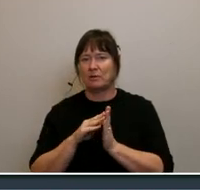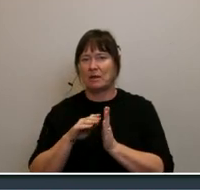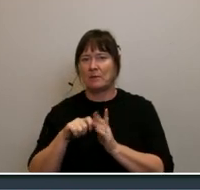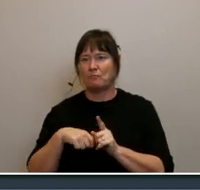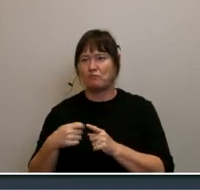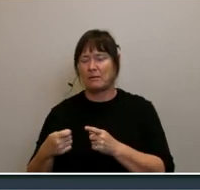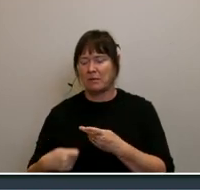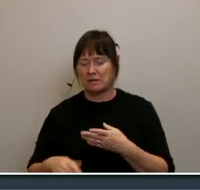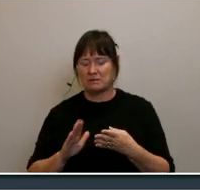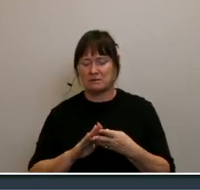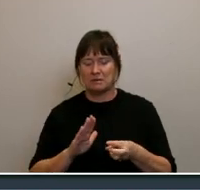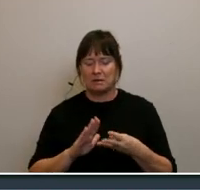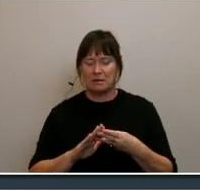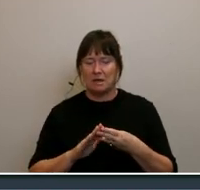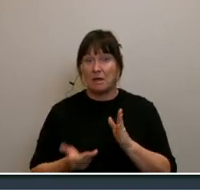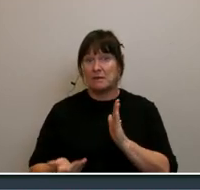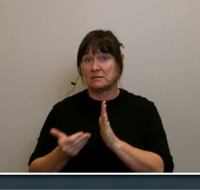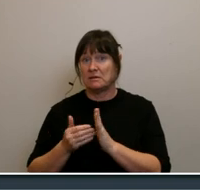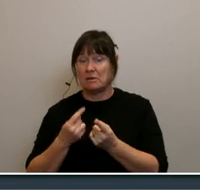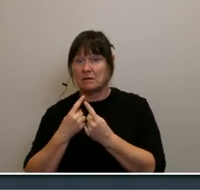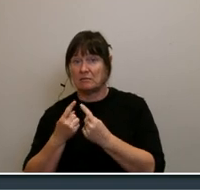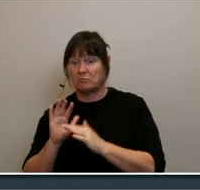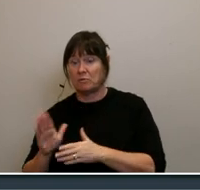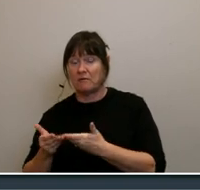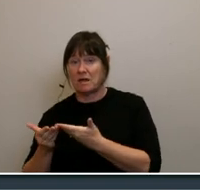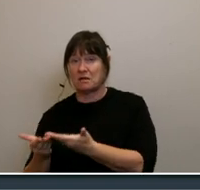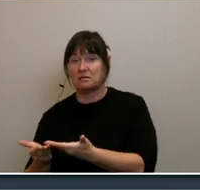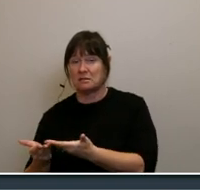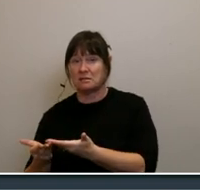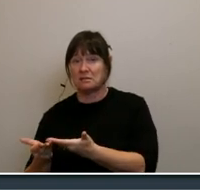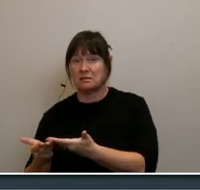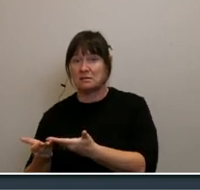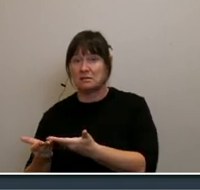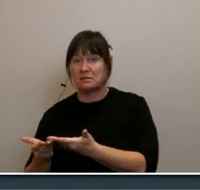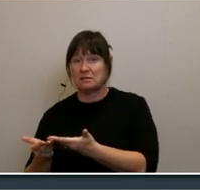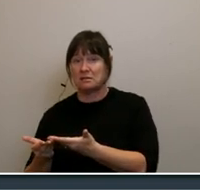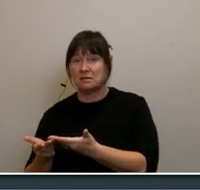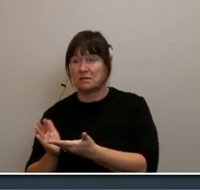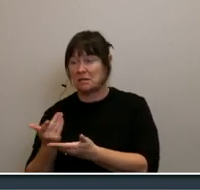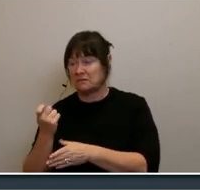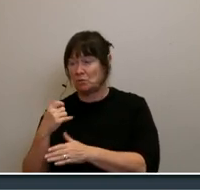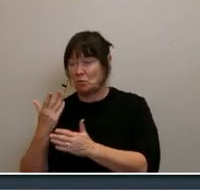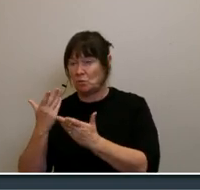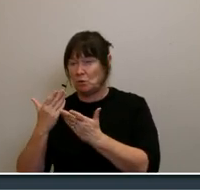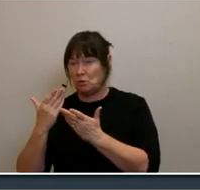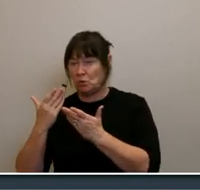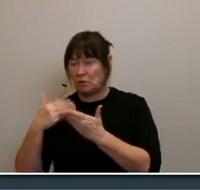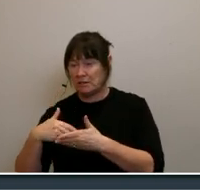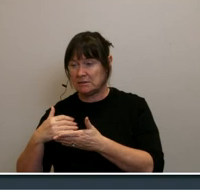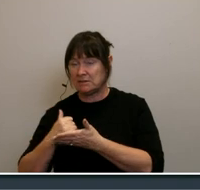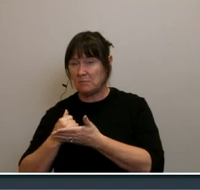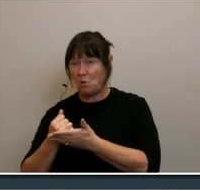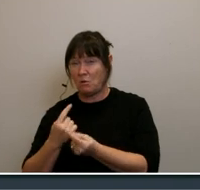and the supplementary information that I provided. Just in the last few days is just